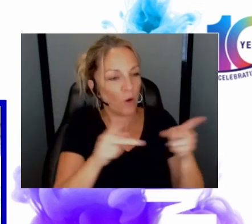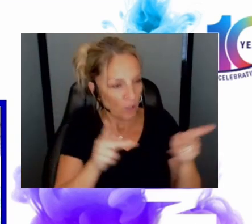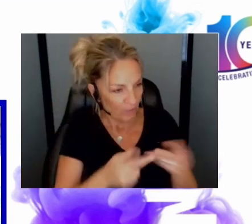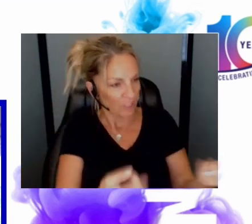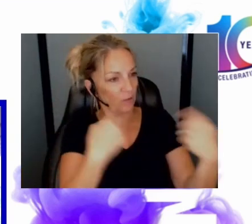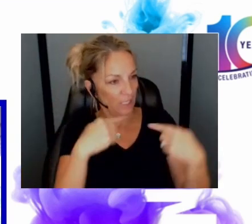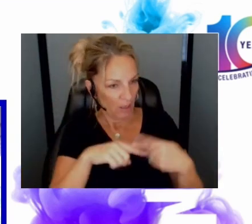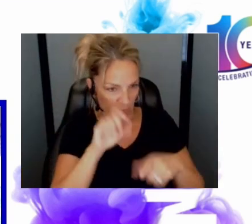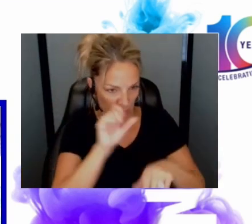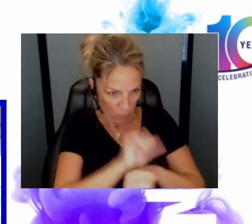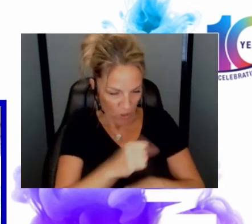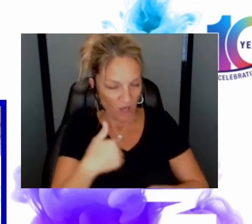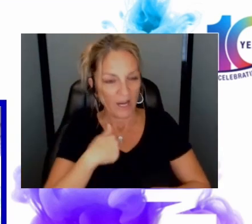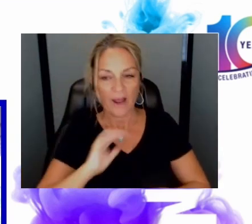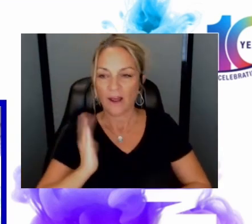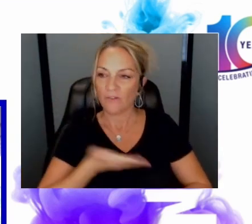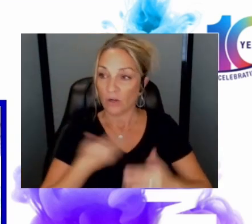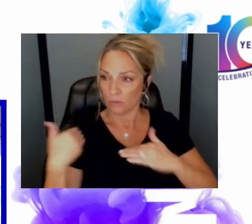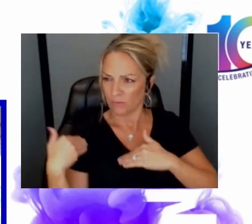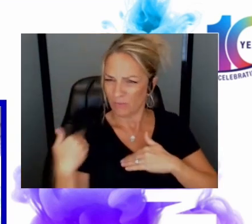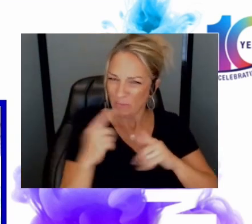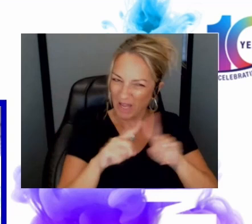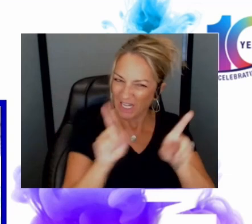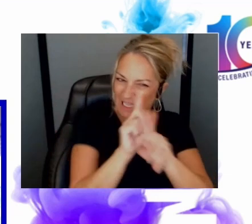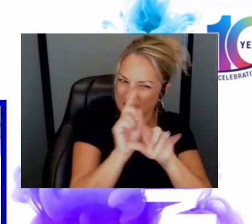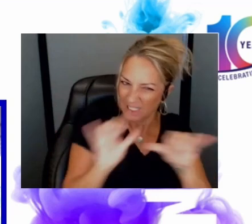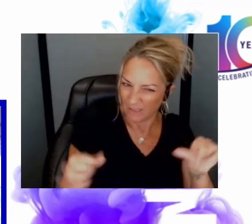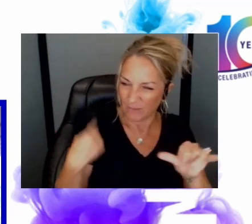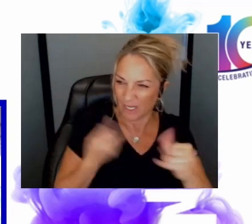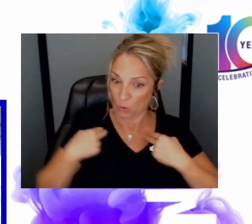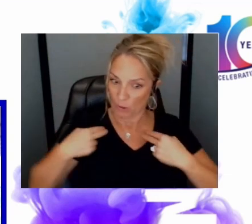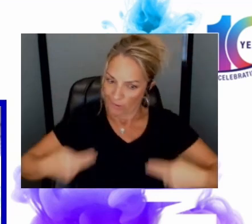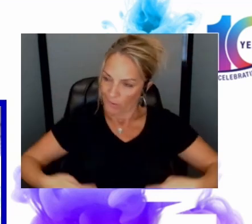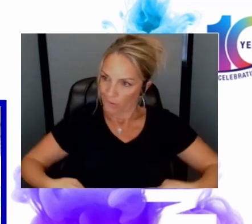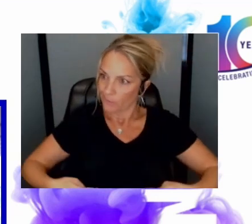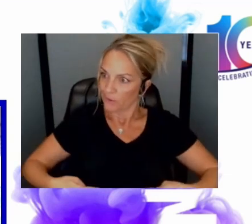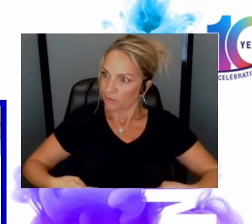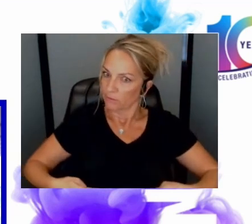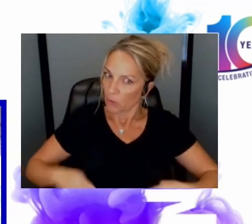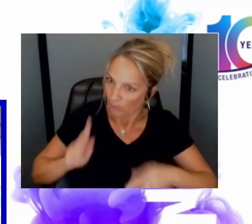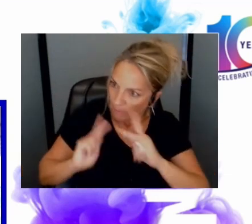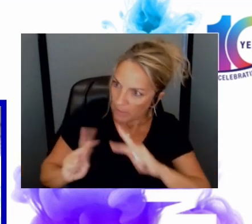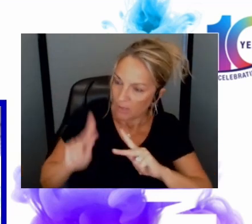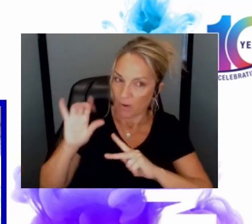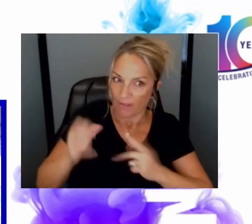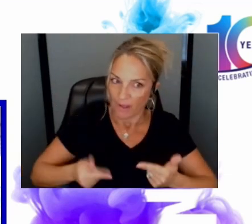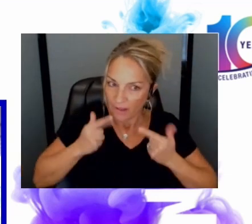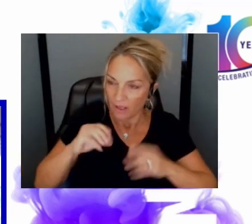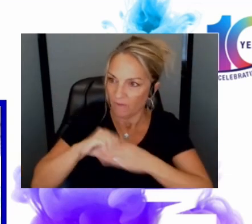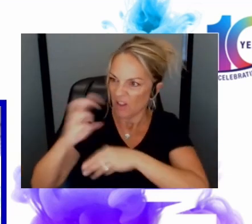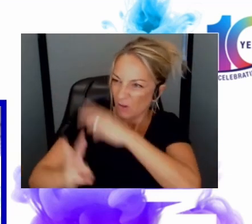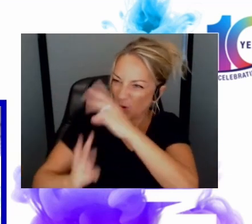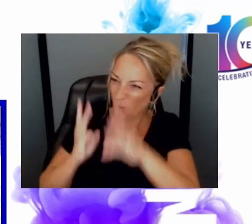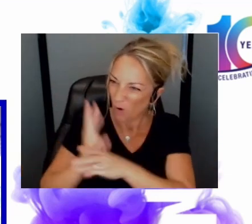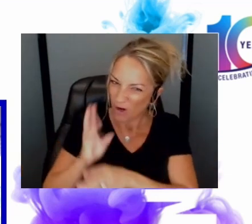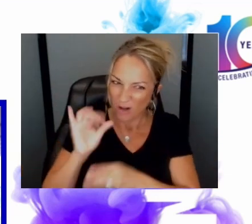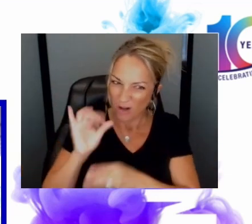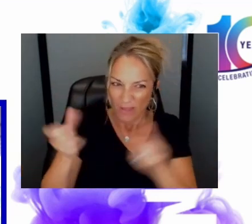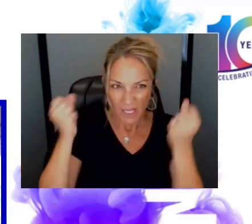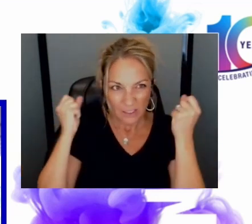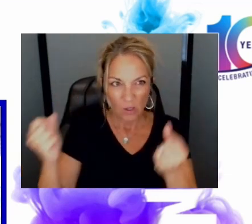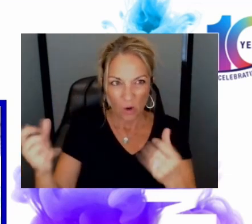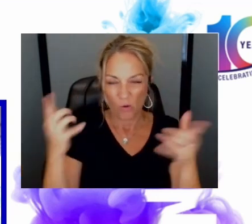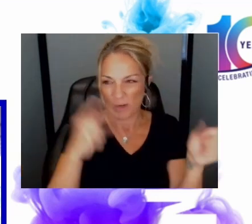right? But we're also human beings that live in the greater world where so much happening. We have multiple